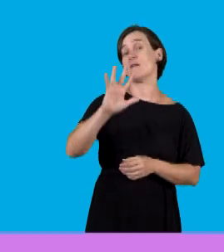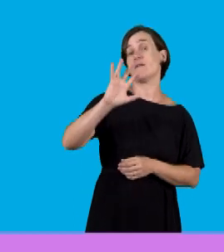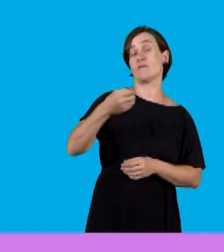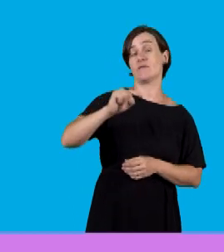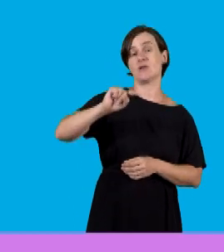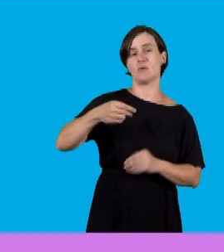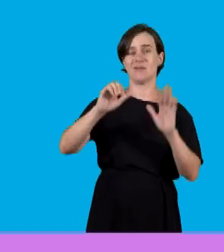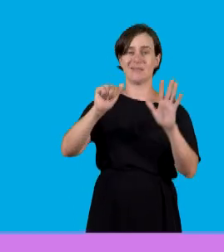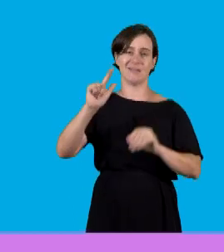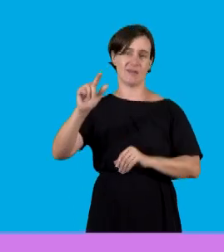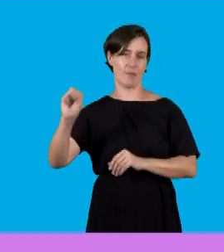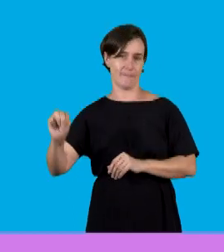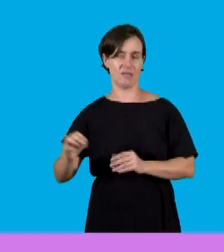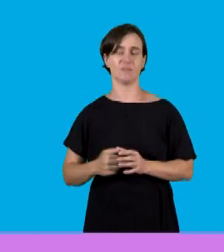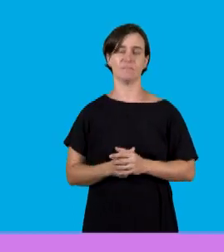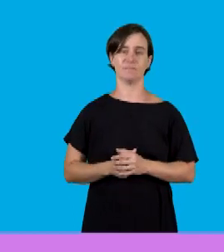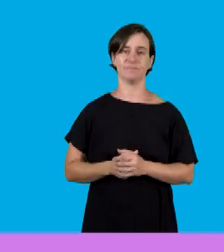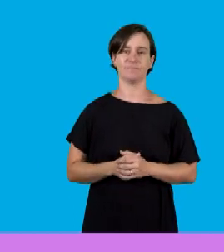50.67 meters.